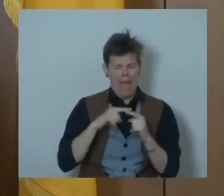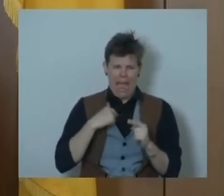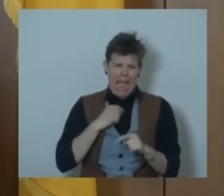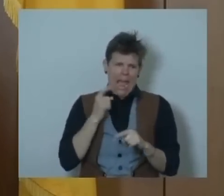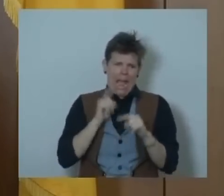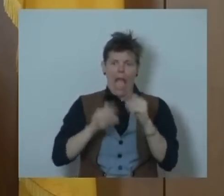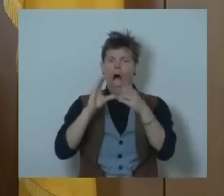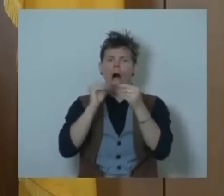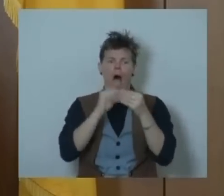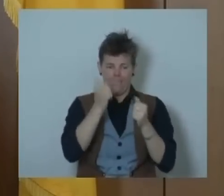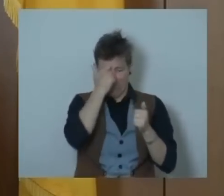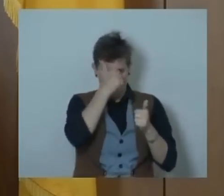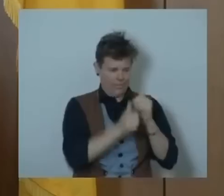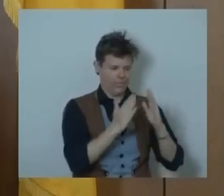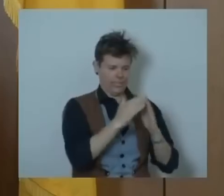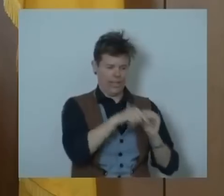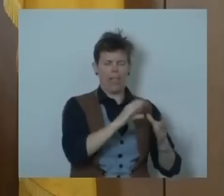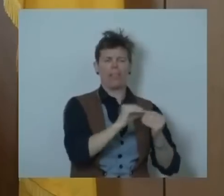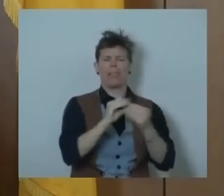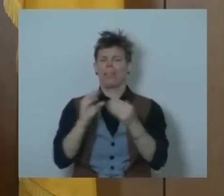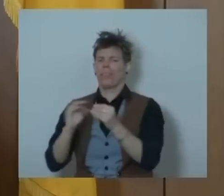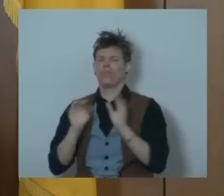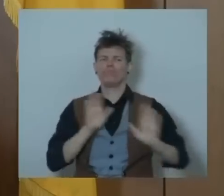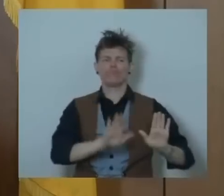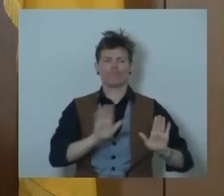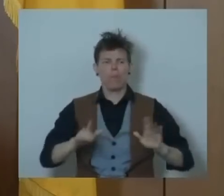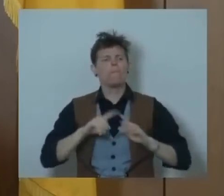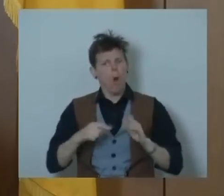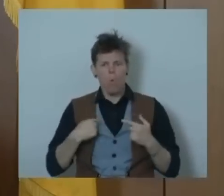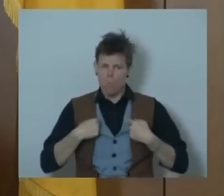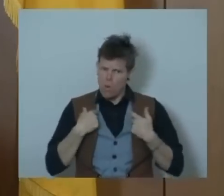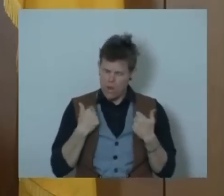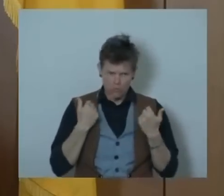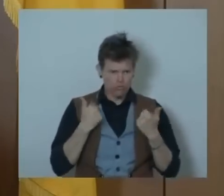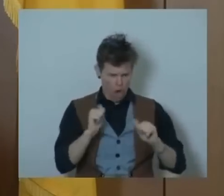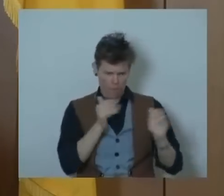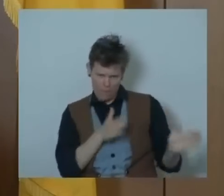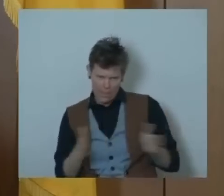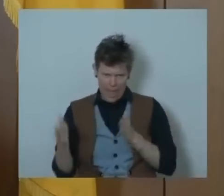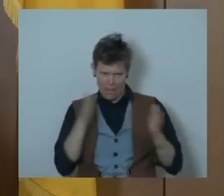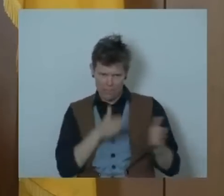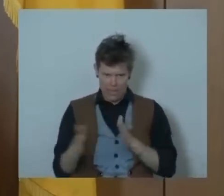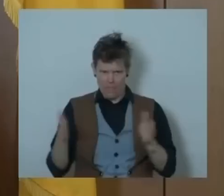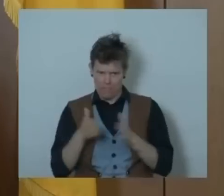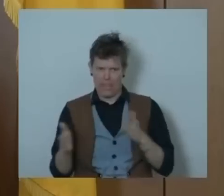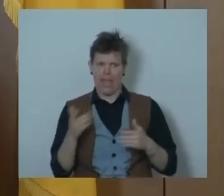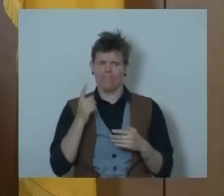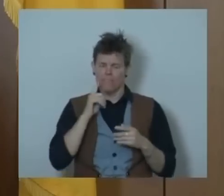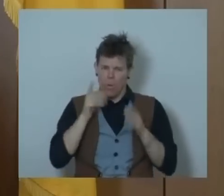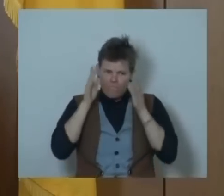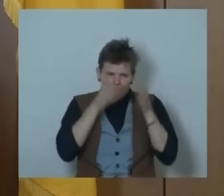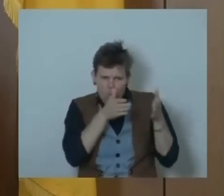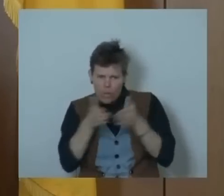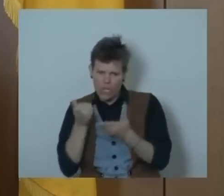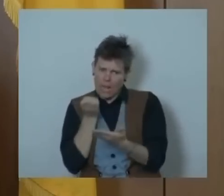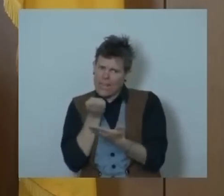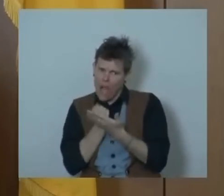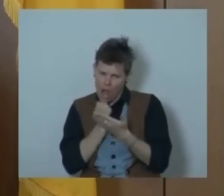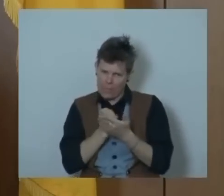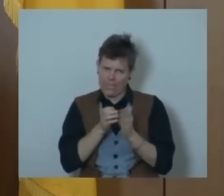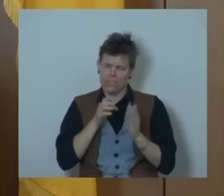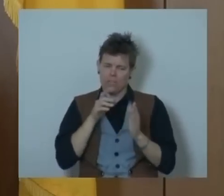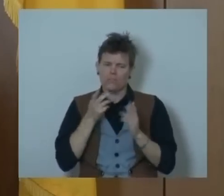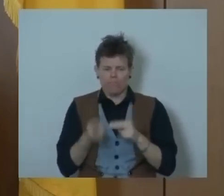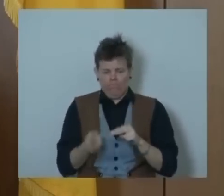in the preparation phase today. Largely, we've been in a preparation phase for the economy. So stay-at-home instructions,